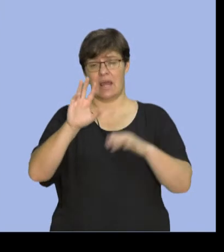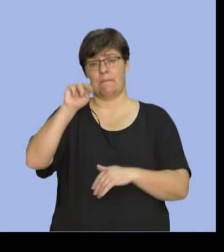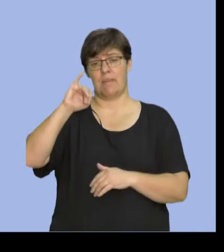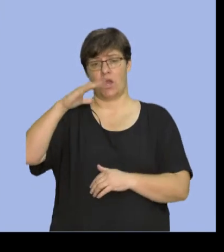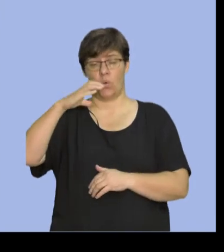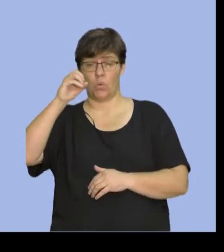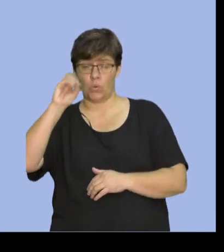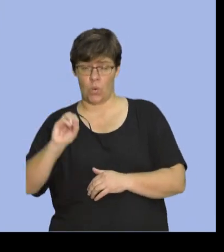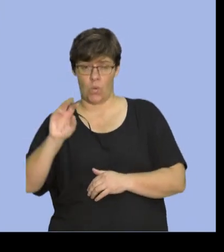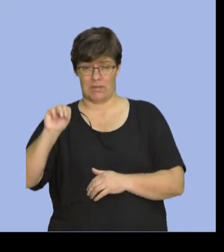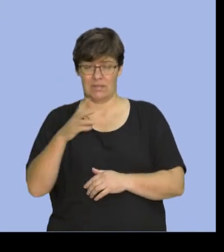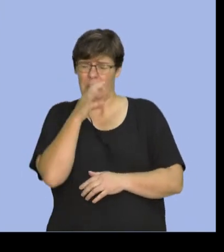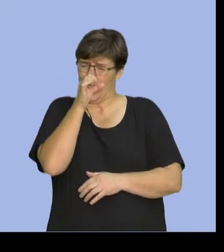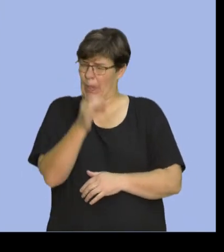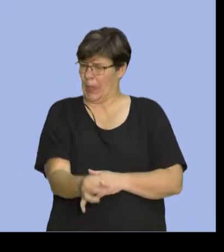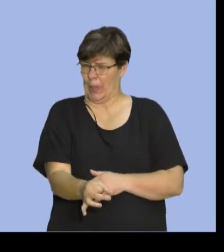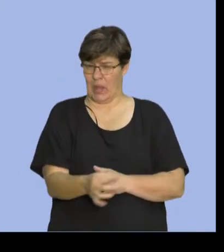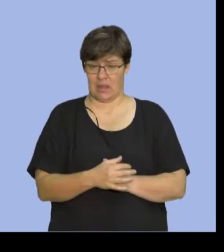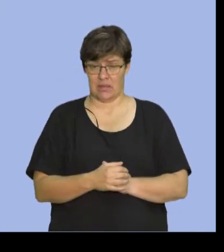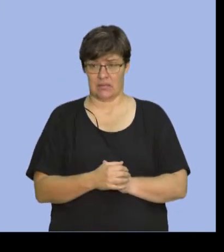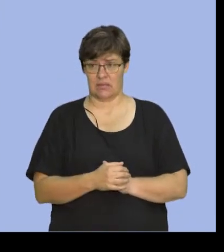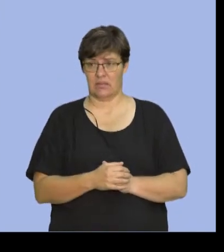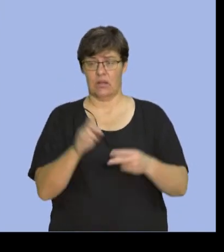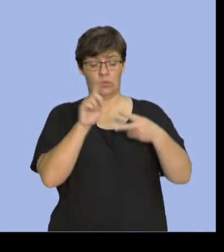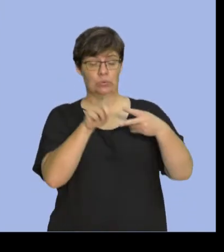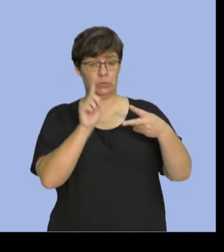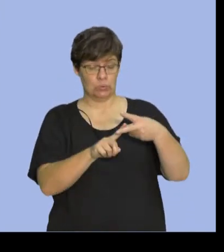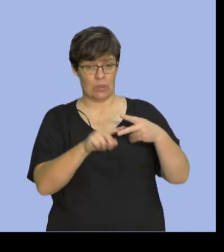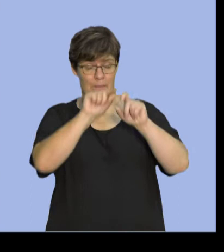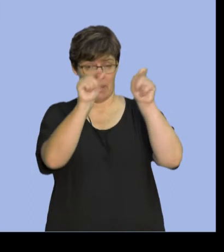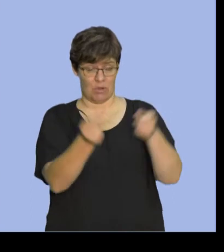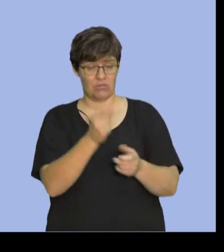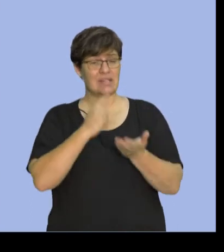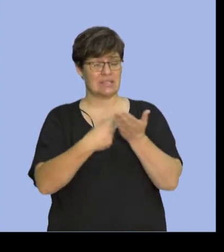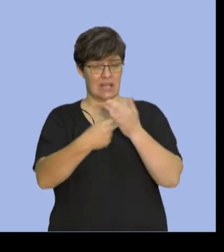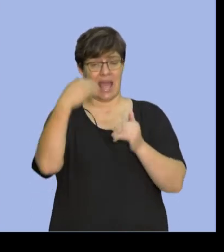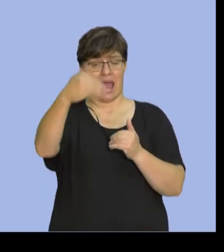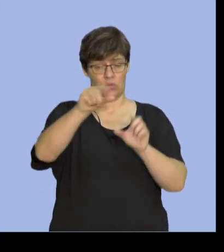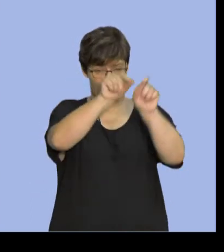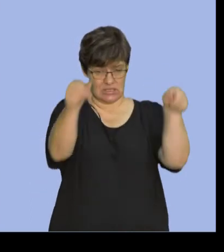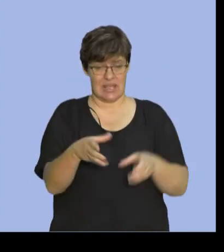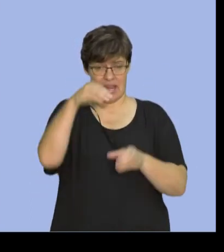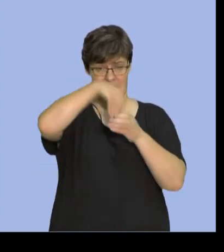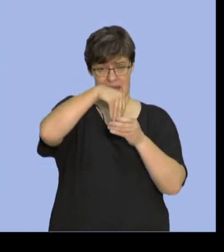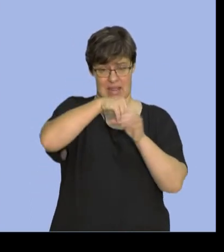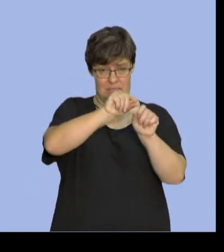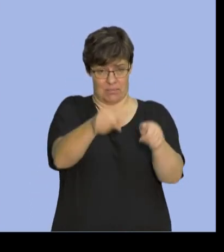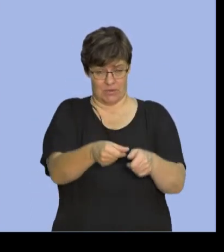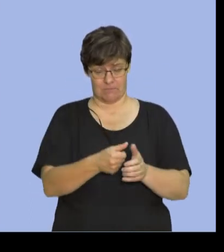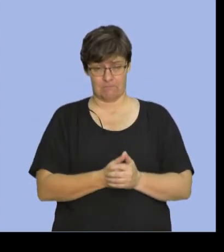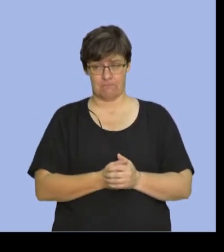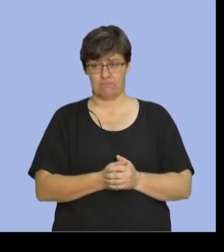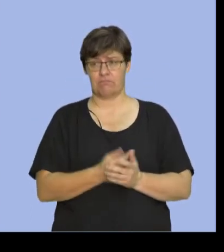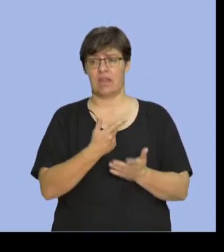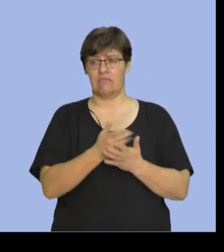it's extremely small. They have two specialized membranes, as I discussed, the outer and the inner membrane, and they have a